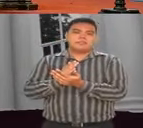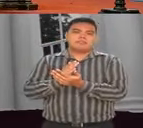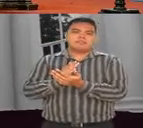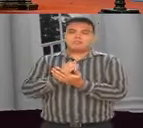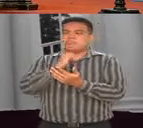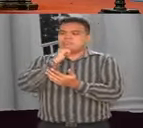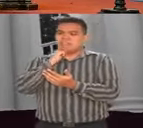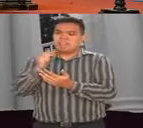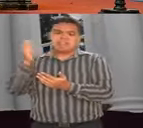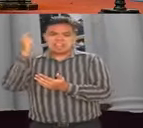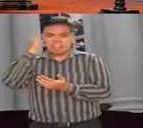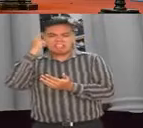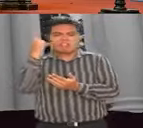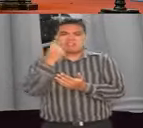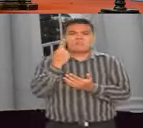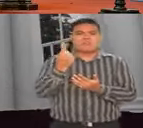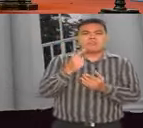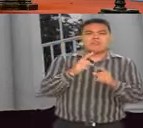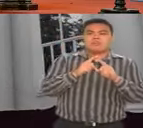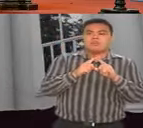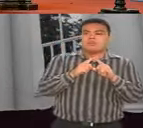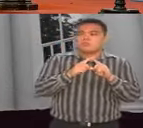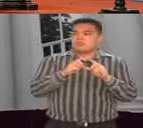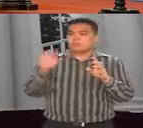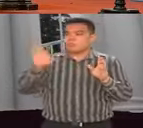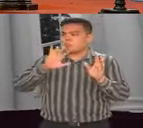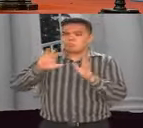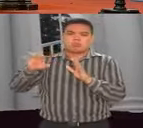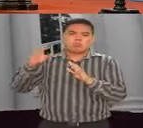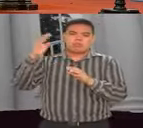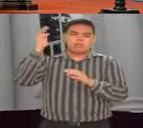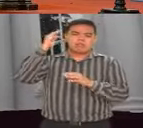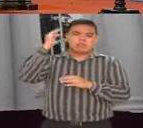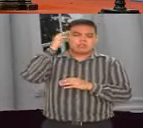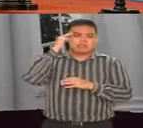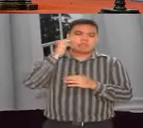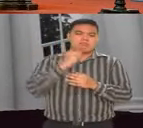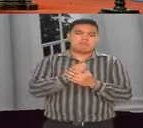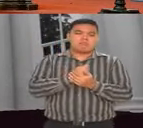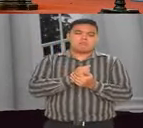Murag mauna lang na si imong unahuna, nawa na ko sa imong unahuna.